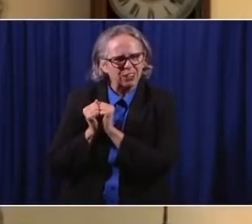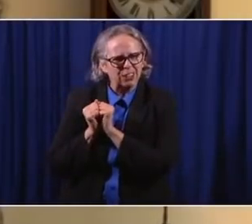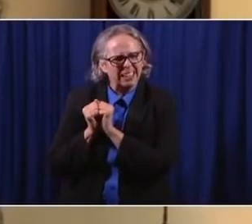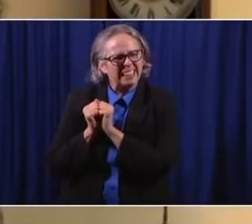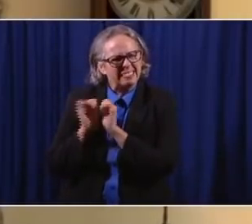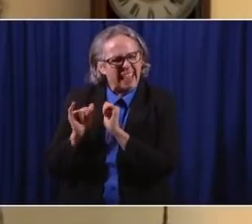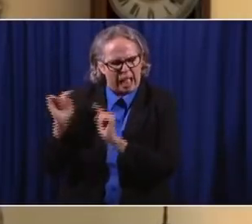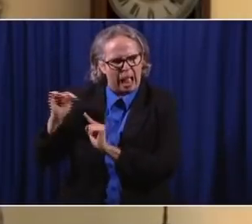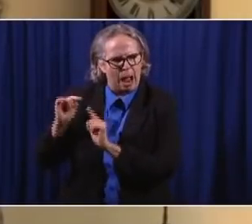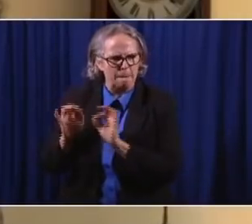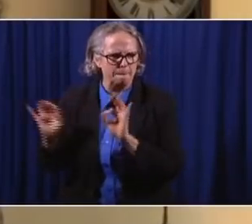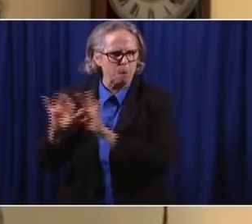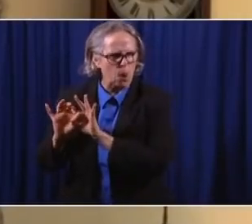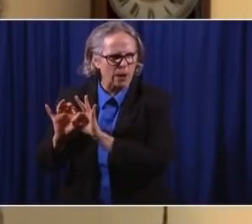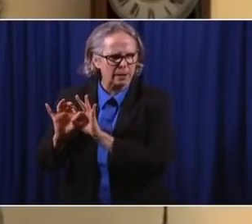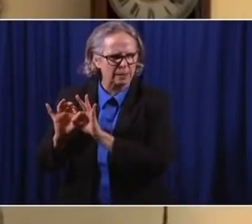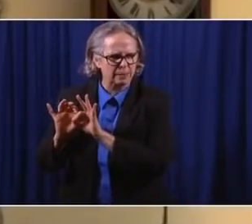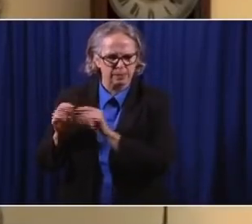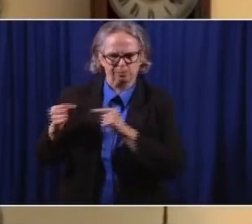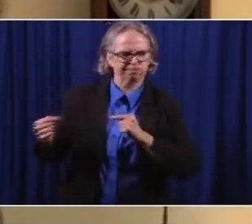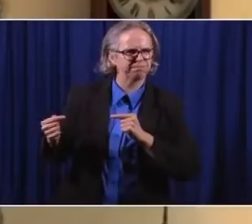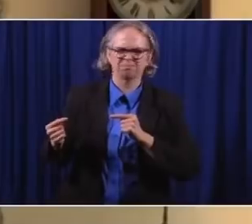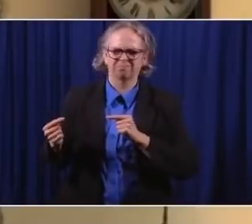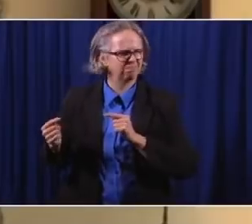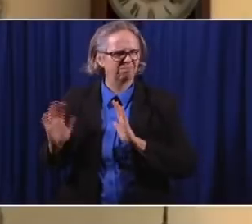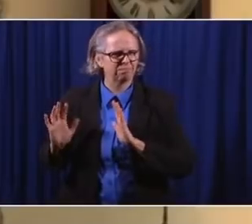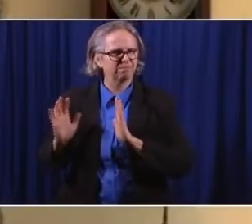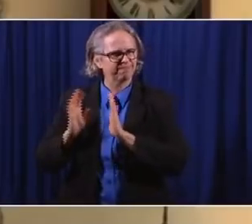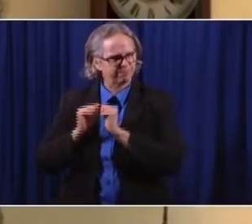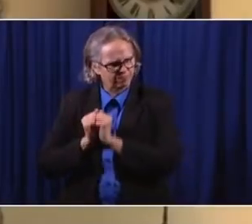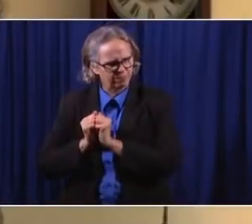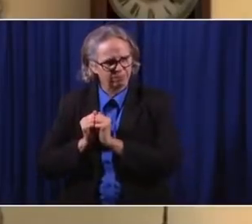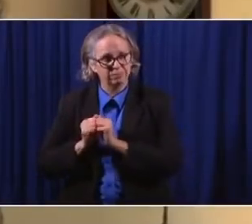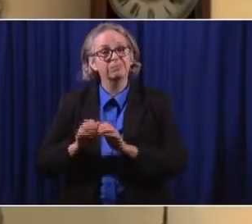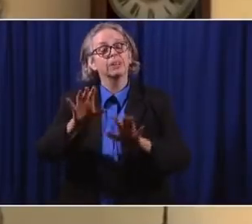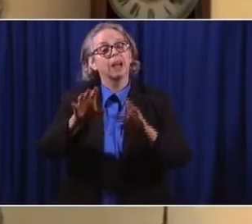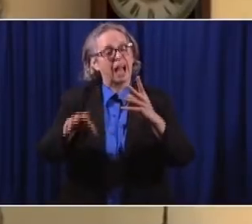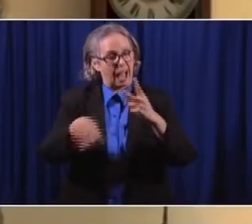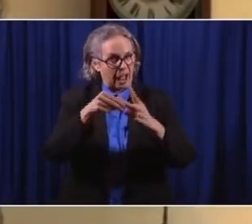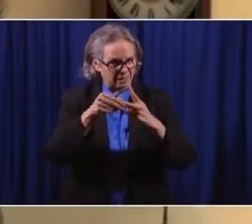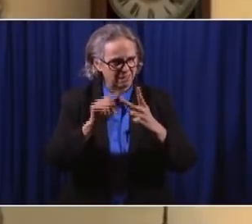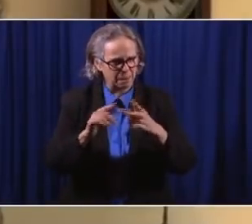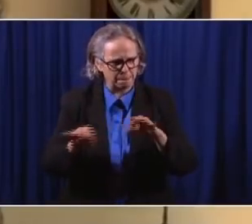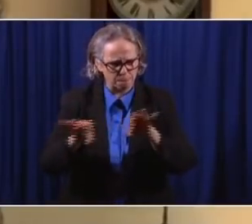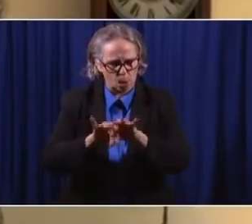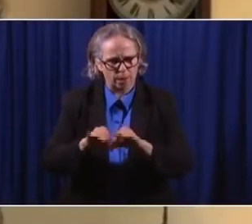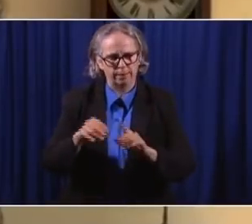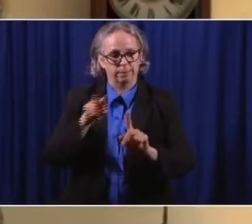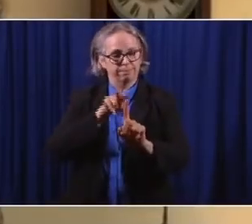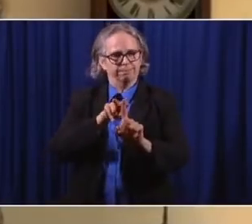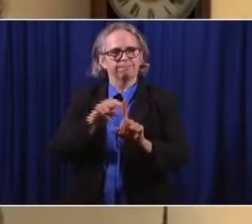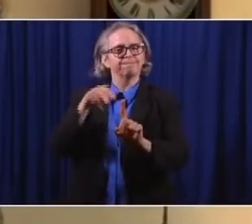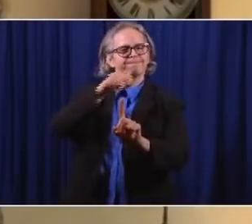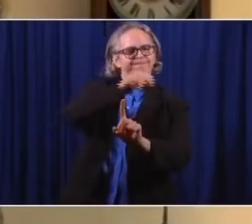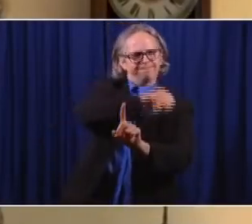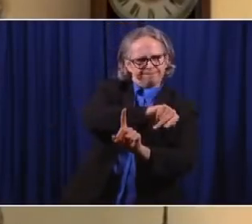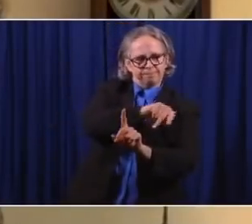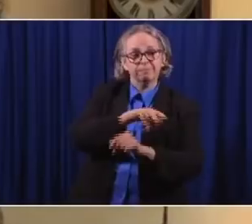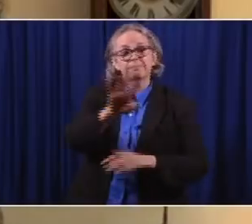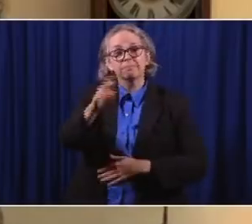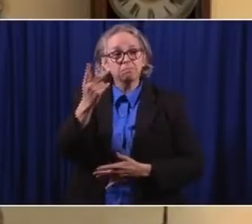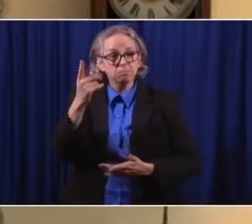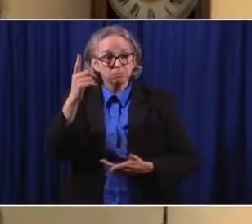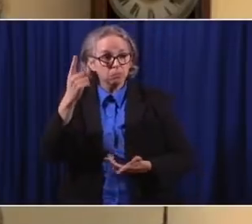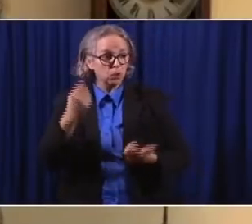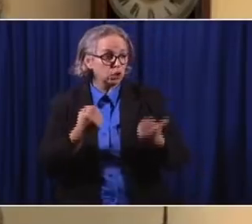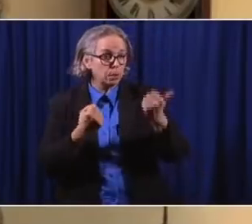also important as we approach these things that whether we agree with a police officer or